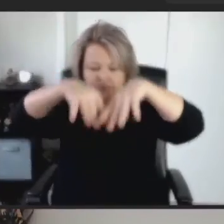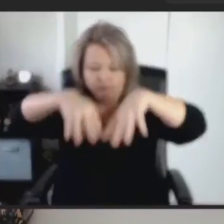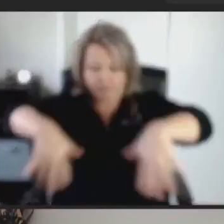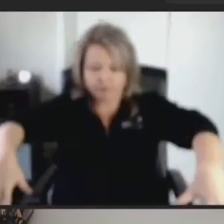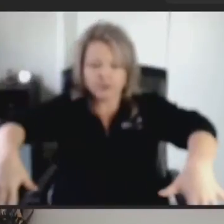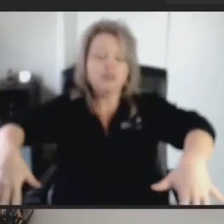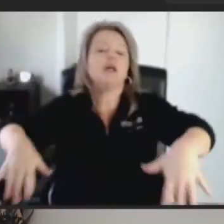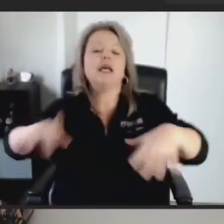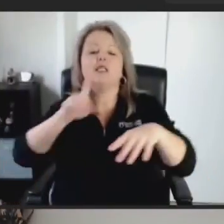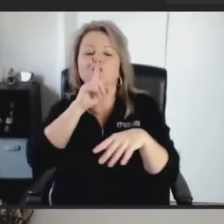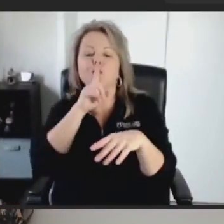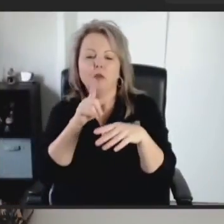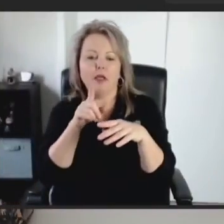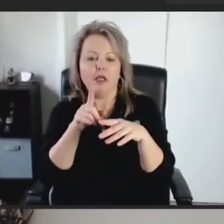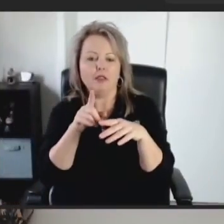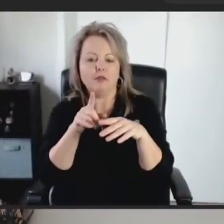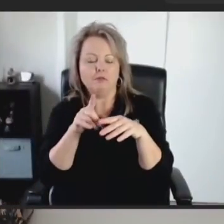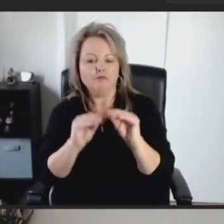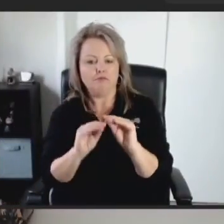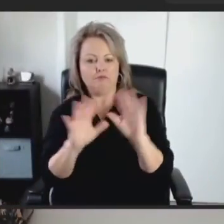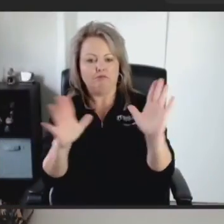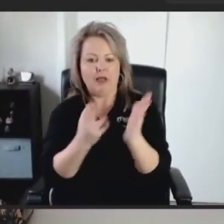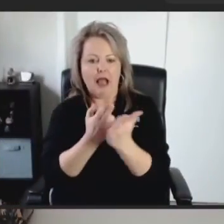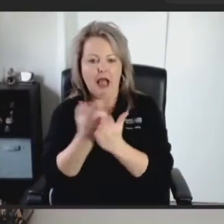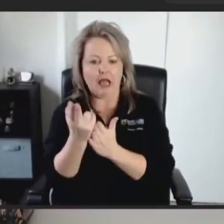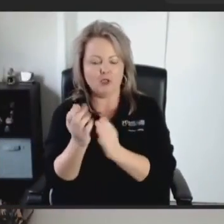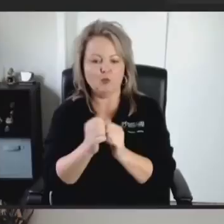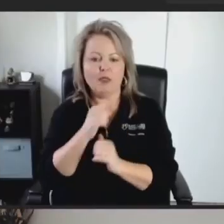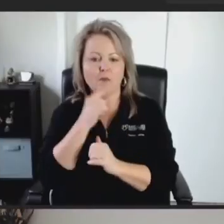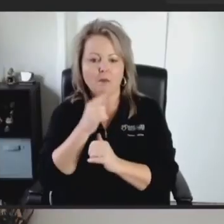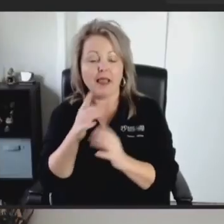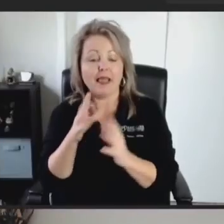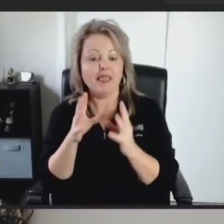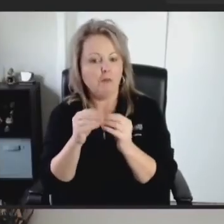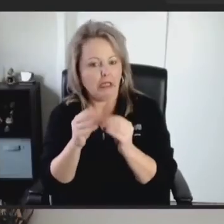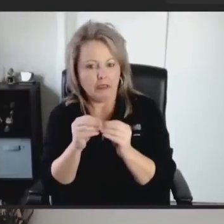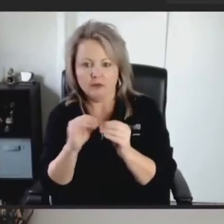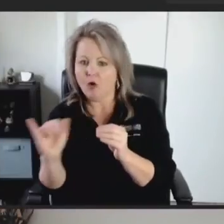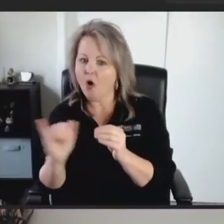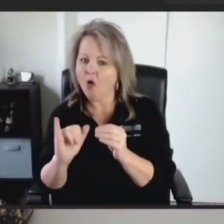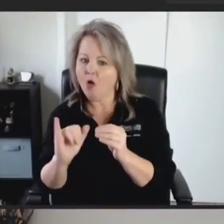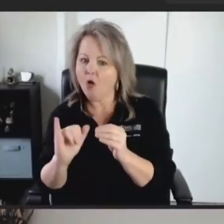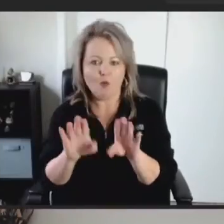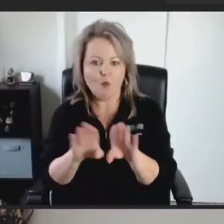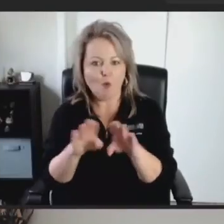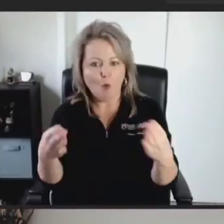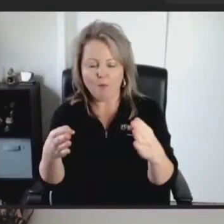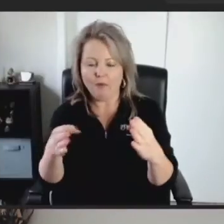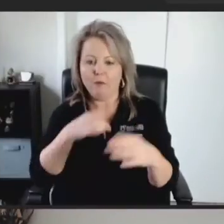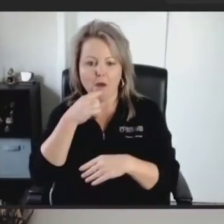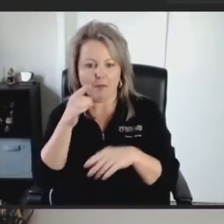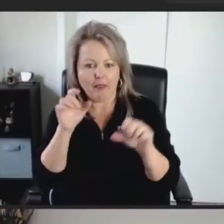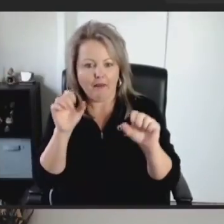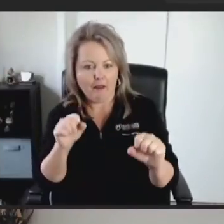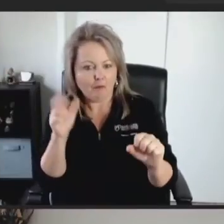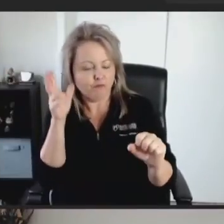to the public. These meetings with the FDA are also open and available to the public.